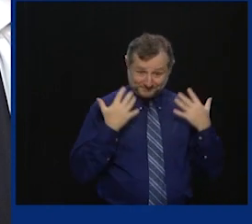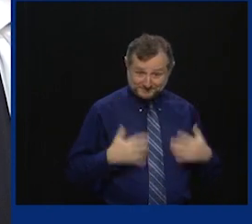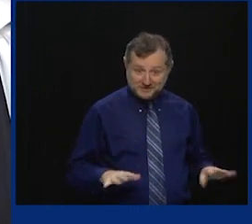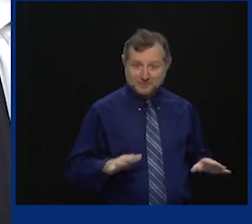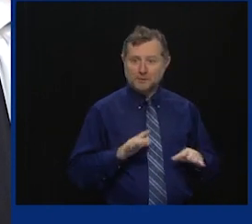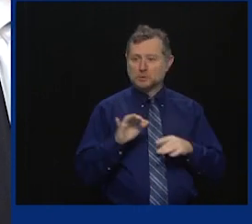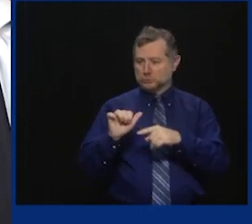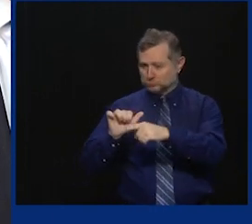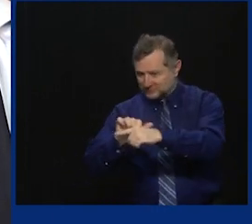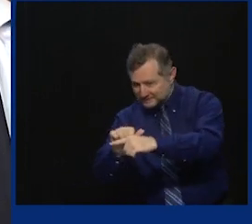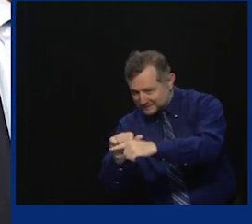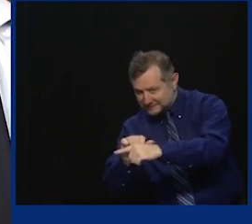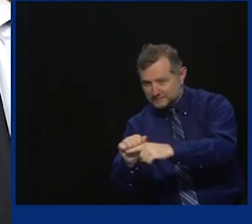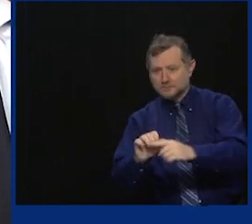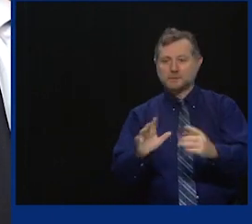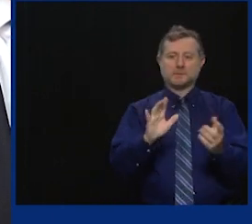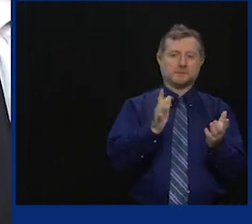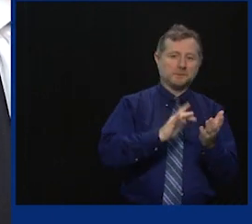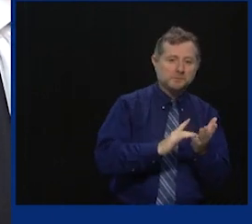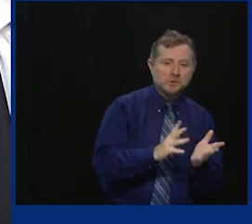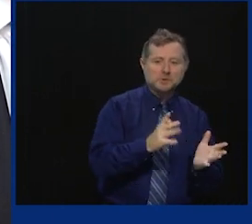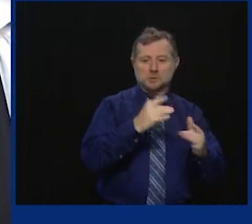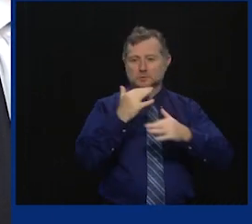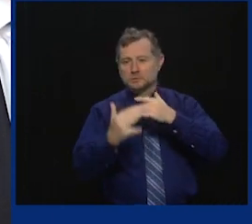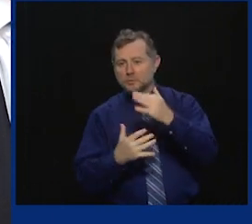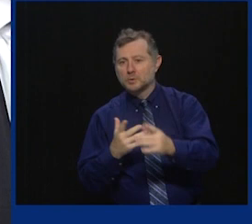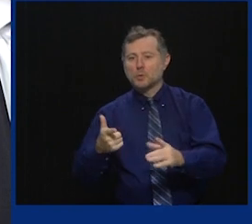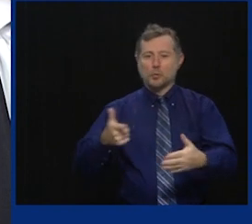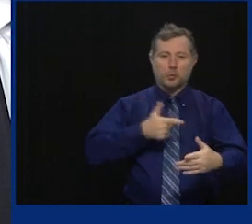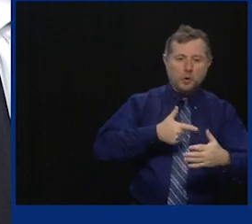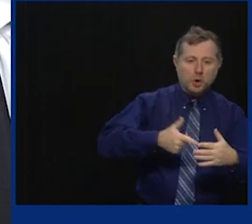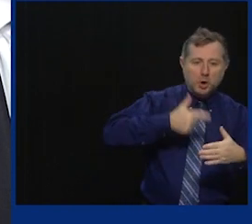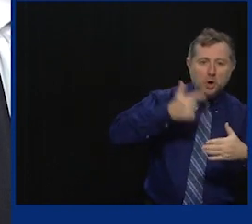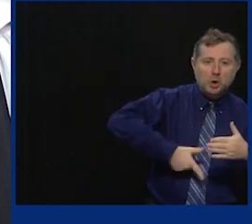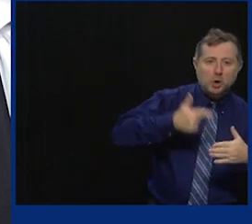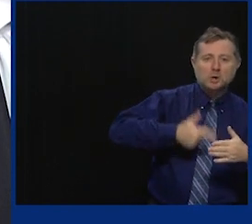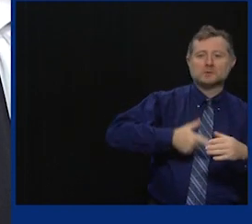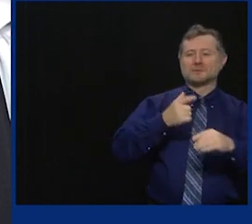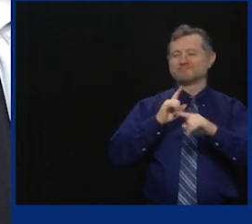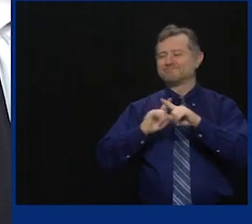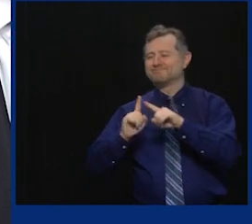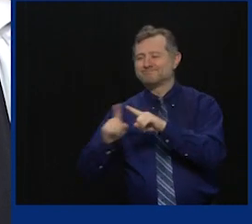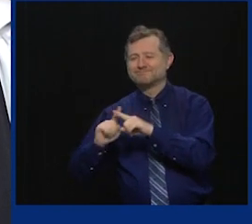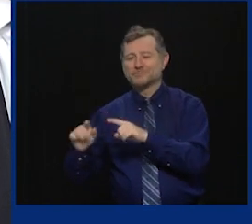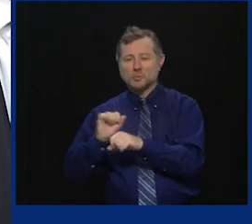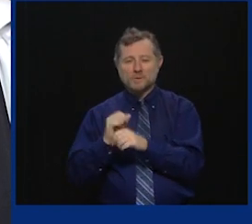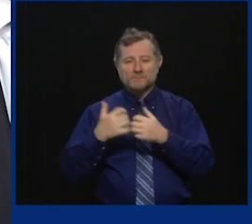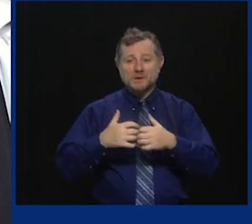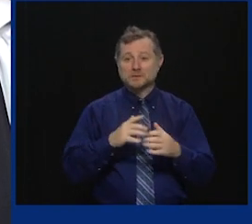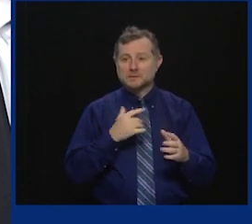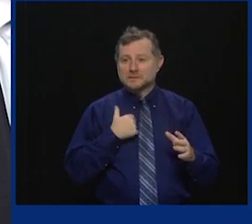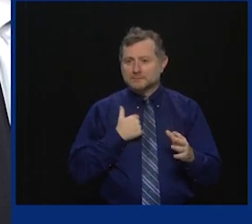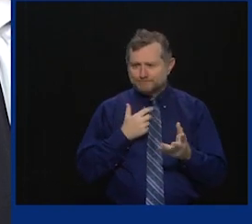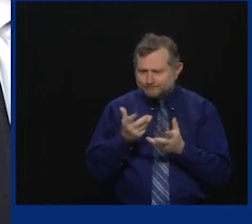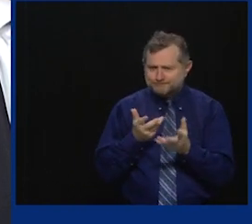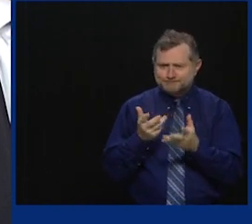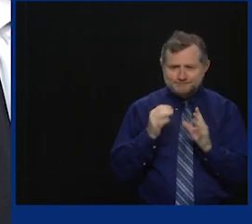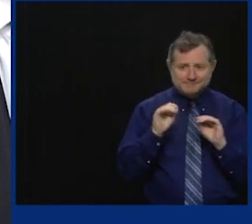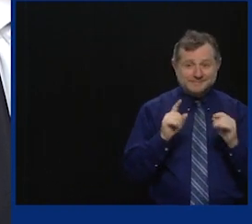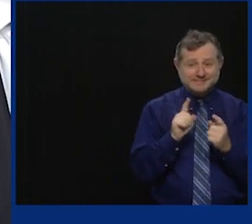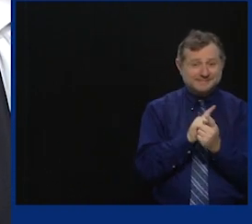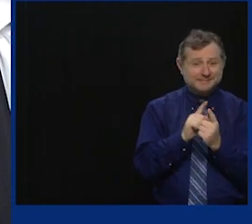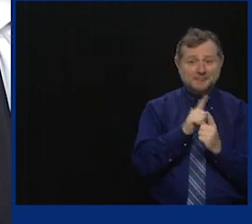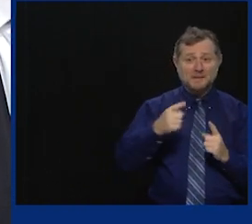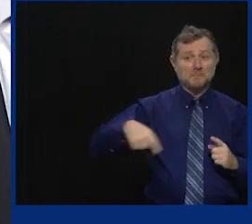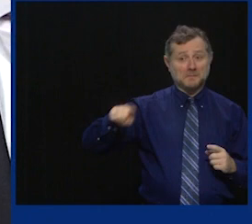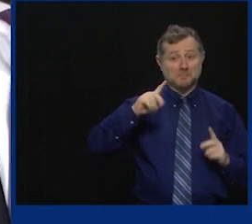kinds of training in how to be a good parent. I have walked these halls and sat with these people for years, so I'm very passionate about this. But what I can only